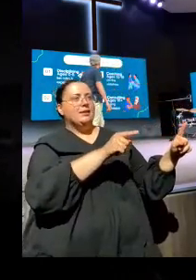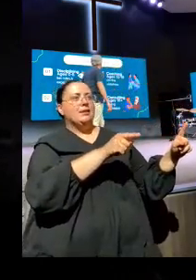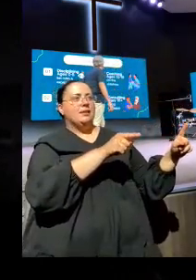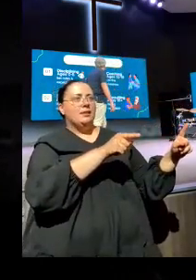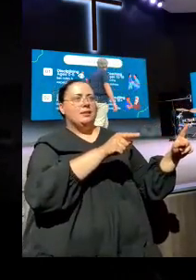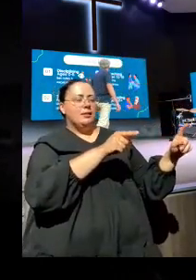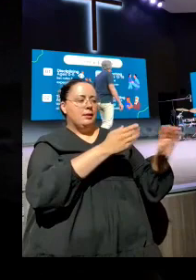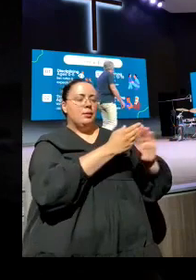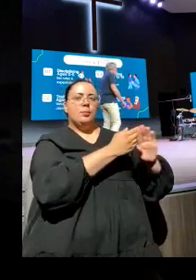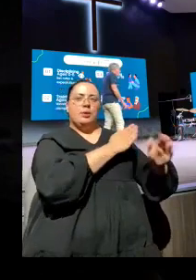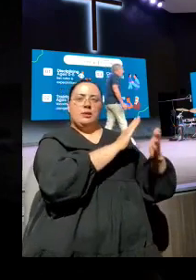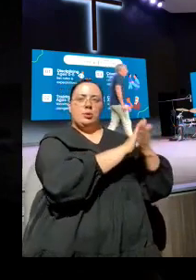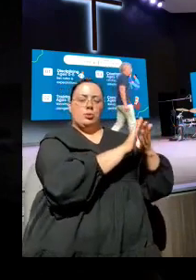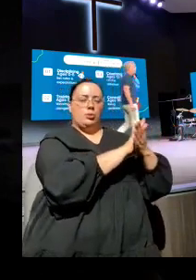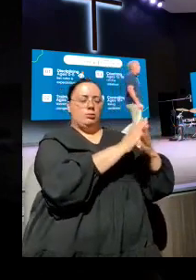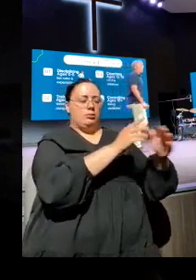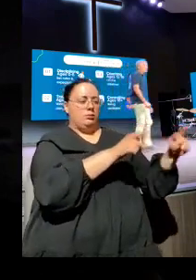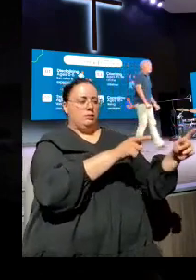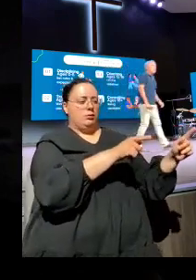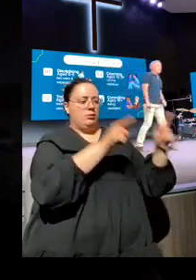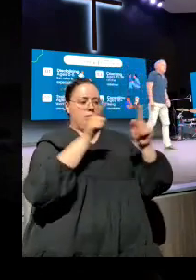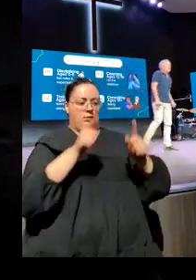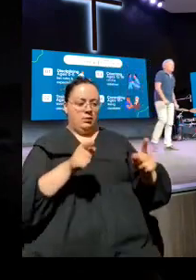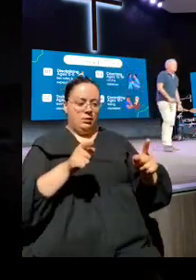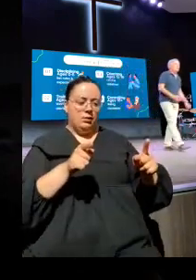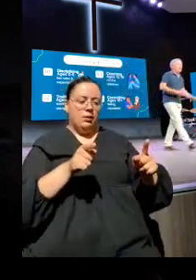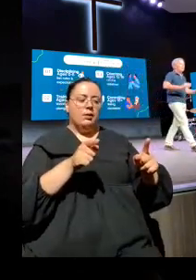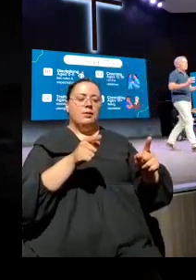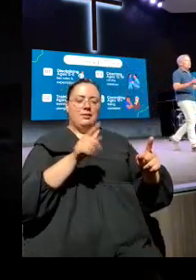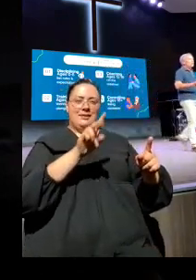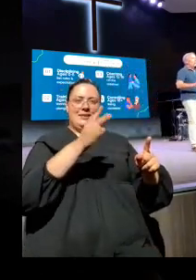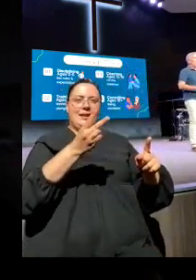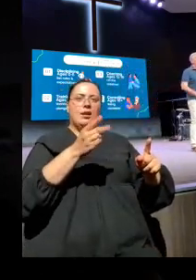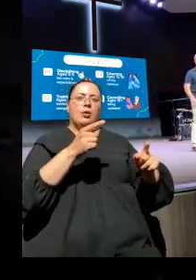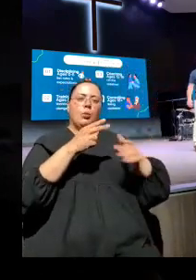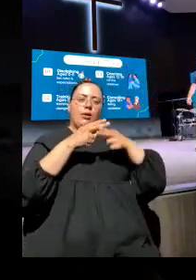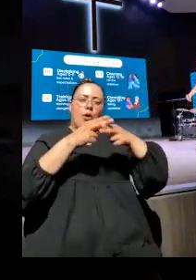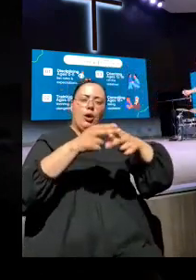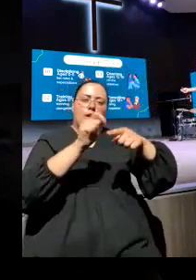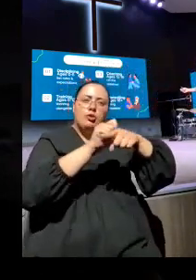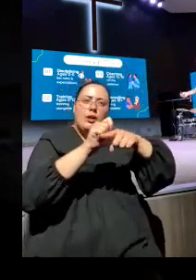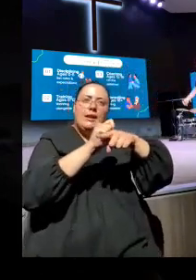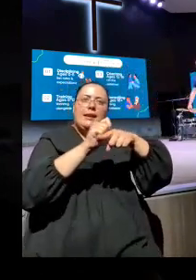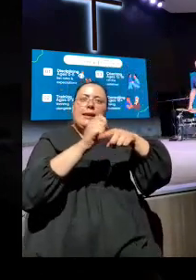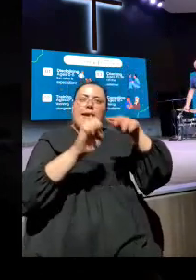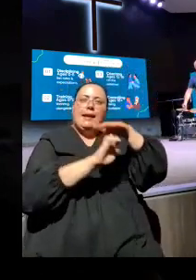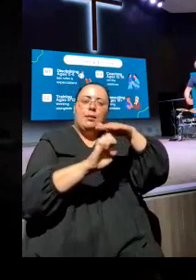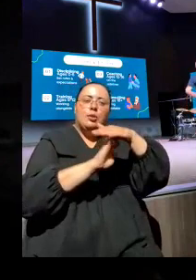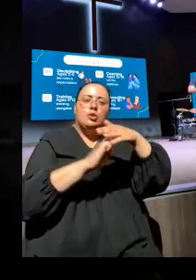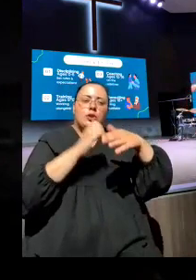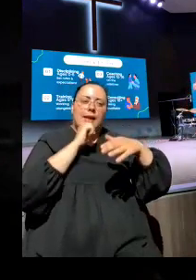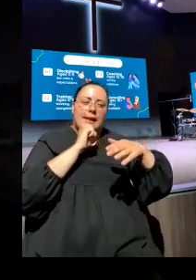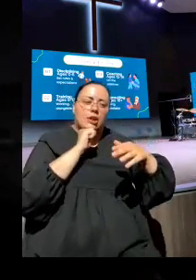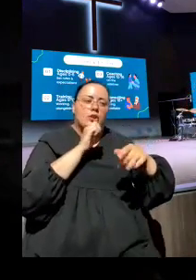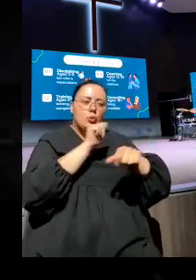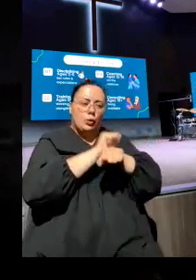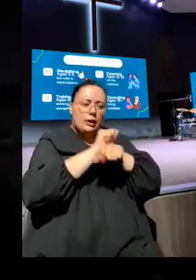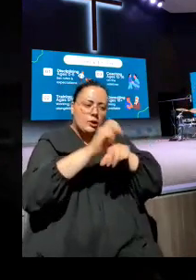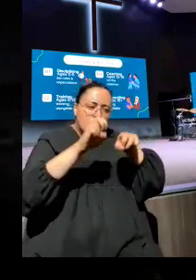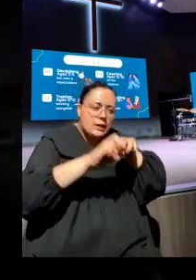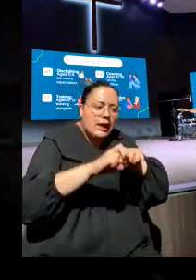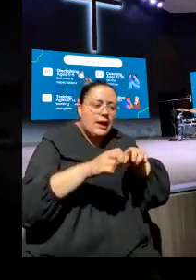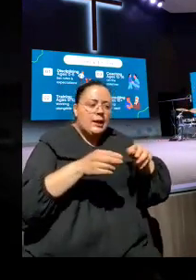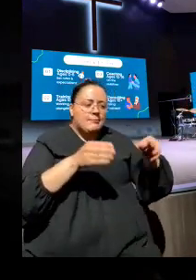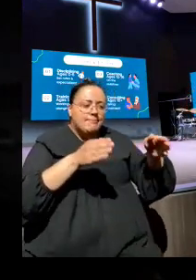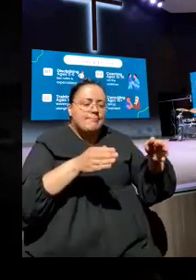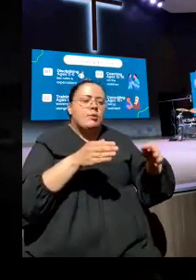second stage is what we call training. That's where our elementary age, that we're kind of working alongside kids, helping them to grow to become the people they're